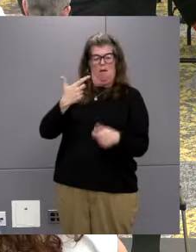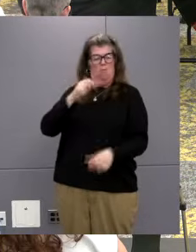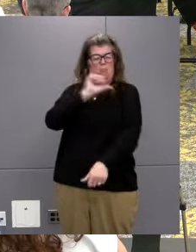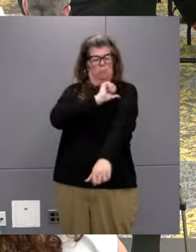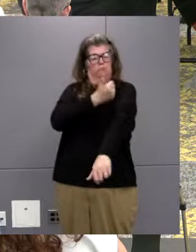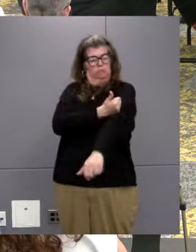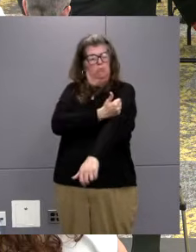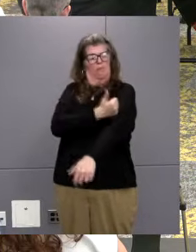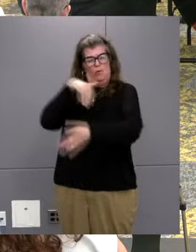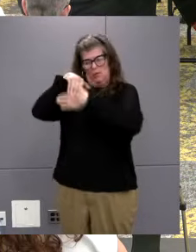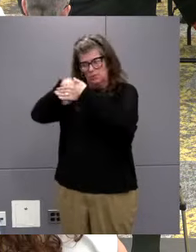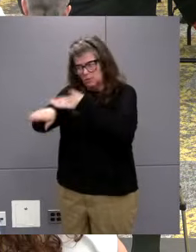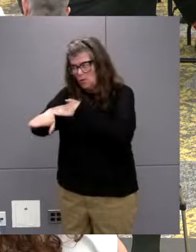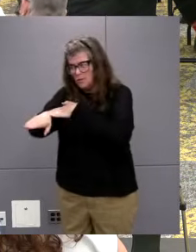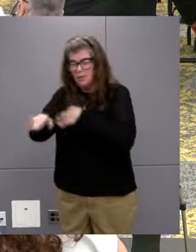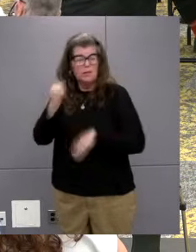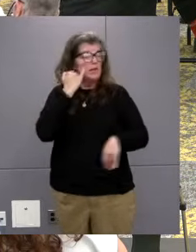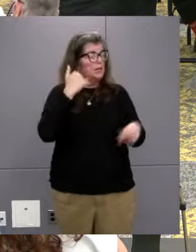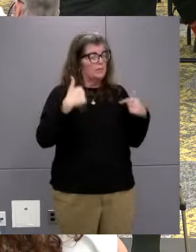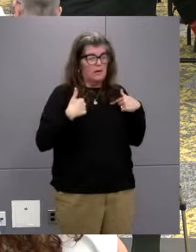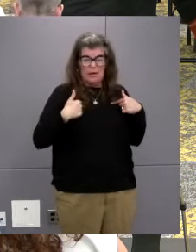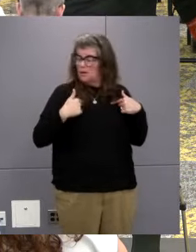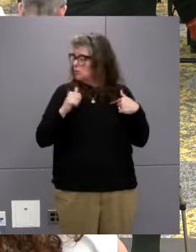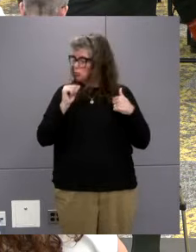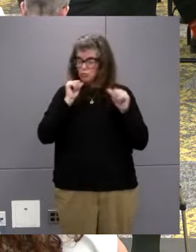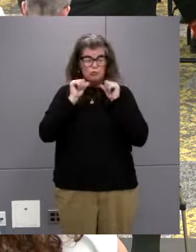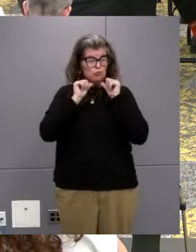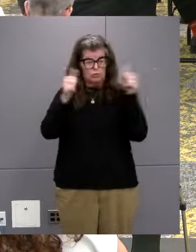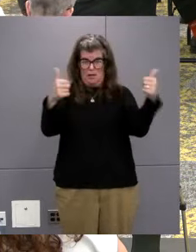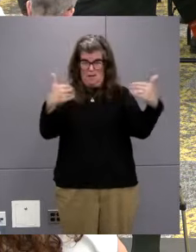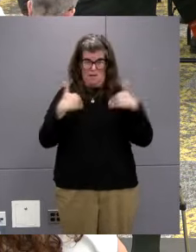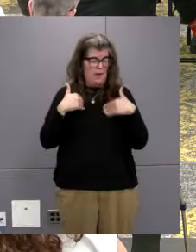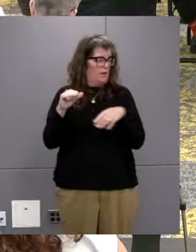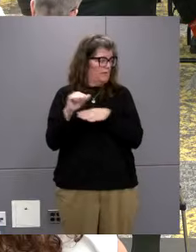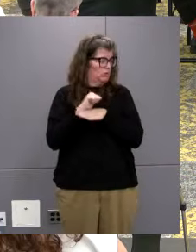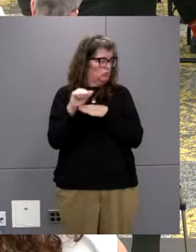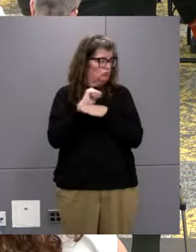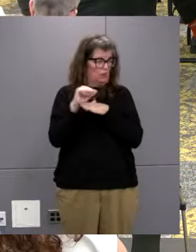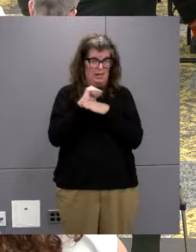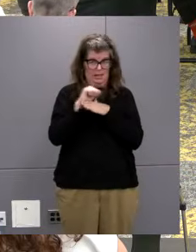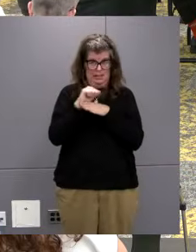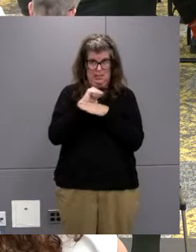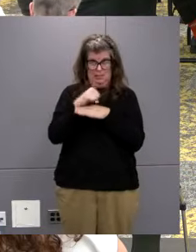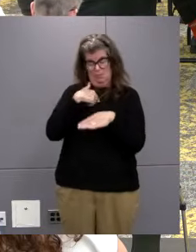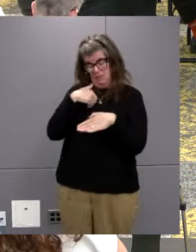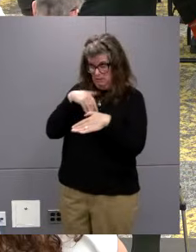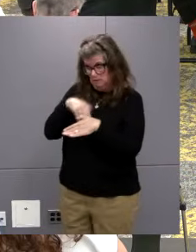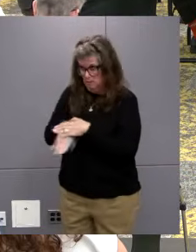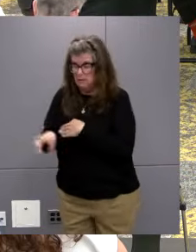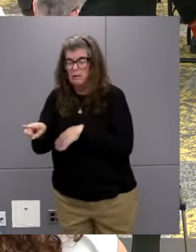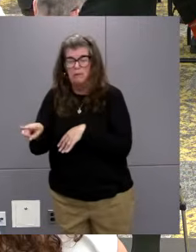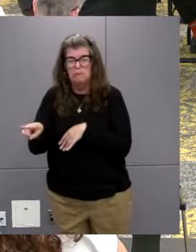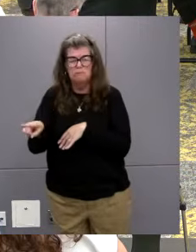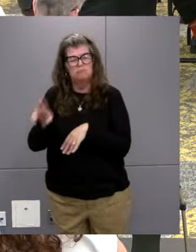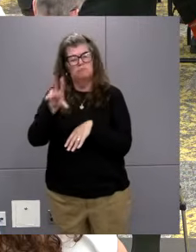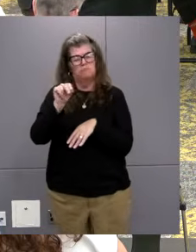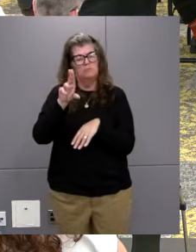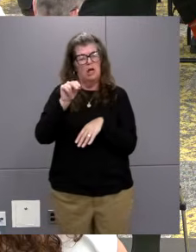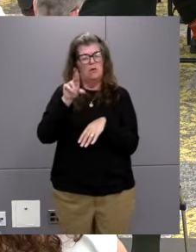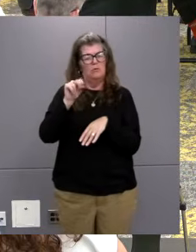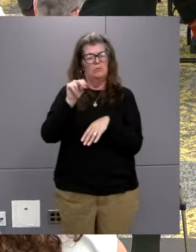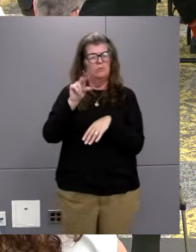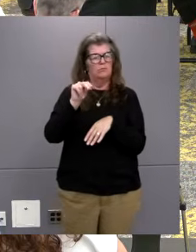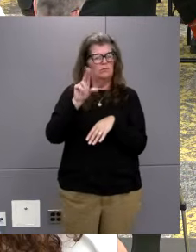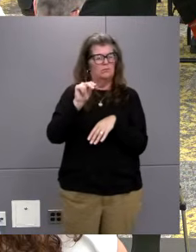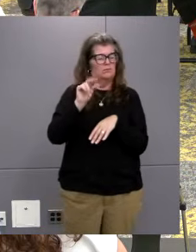If I do not have the training and the ability to go through there, then you stay out of it. You're